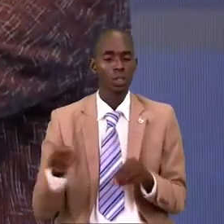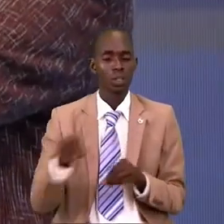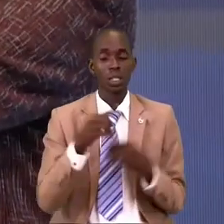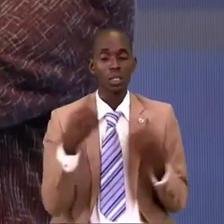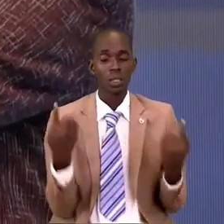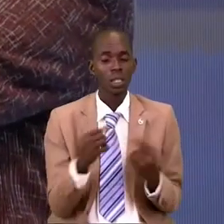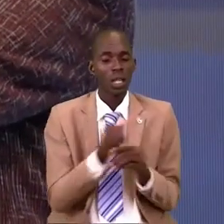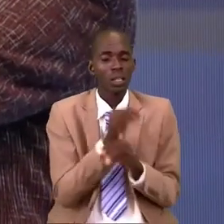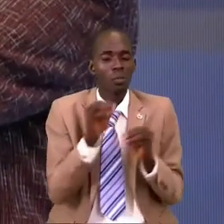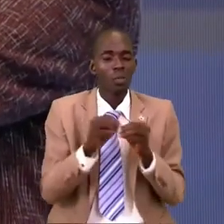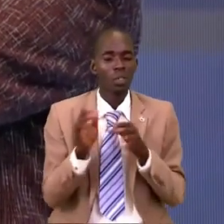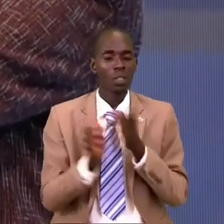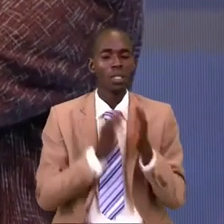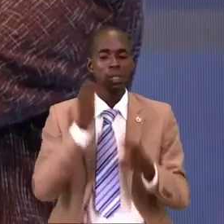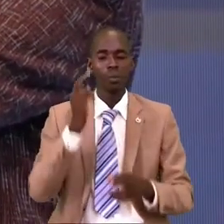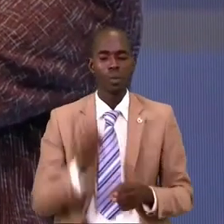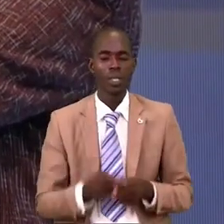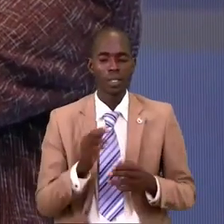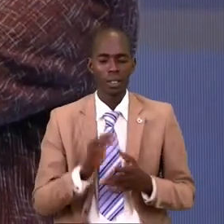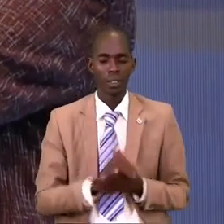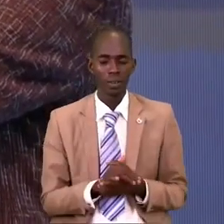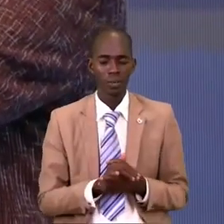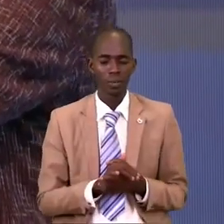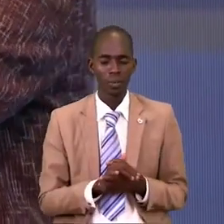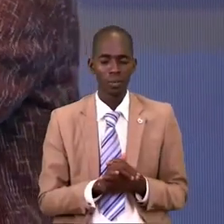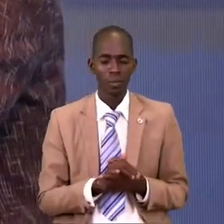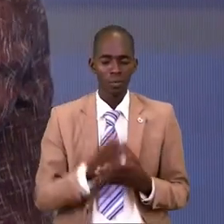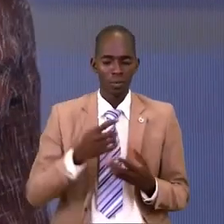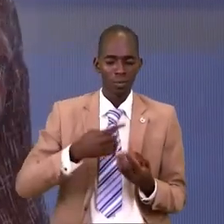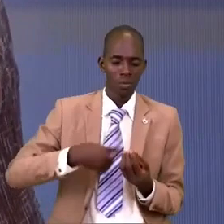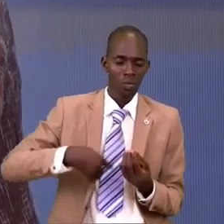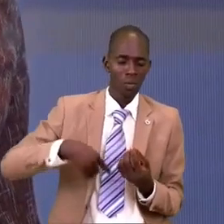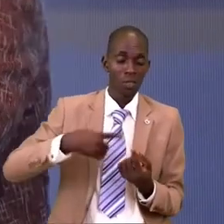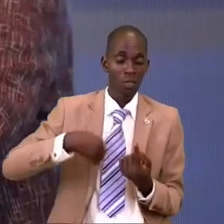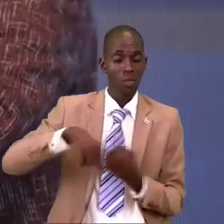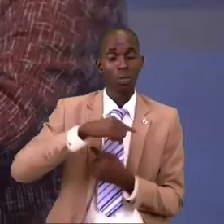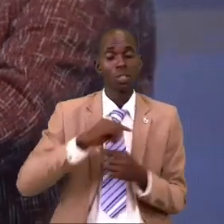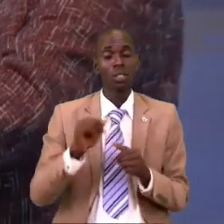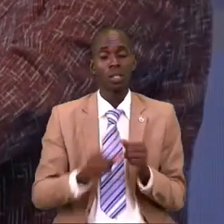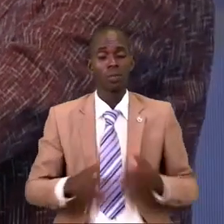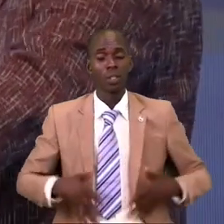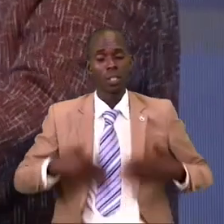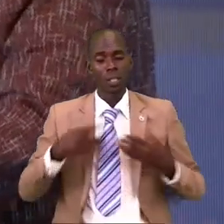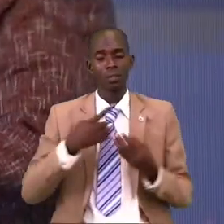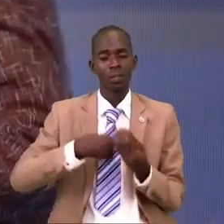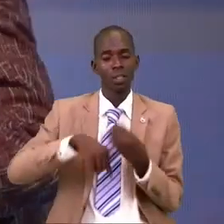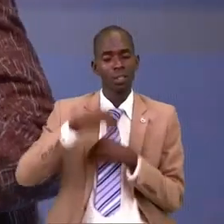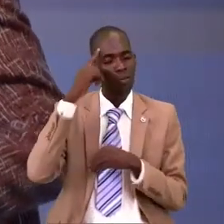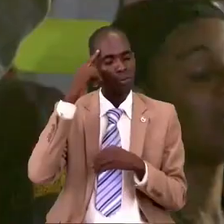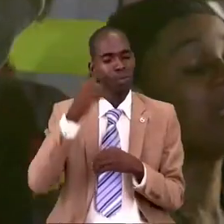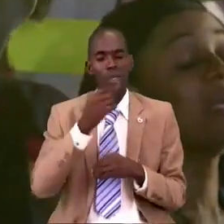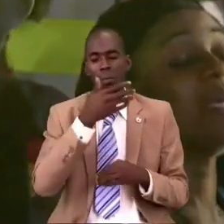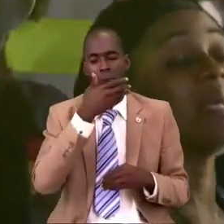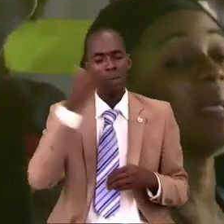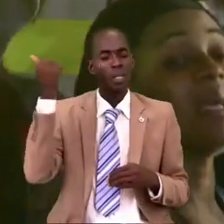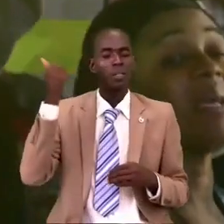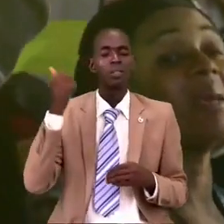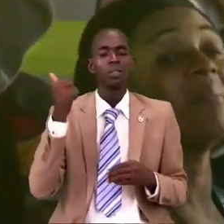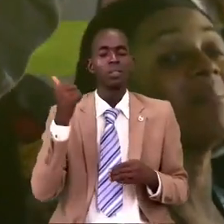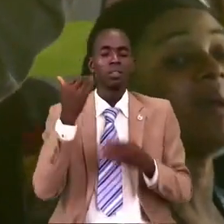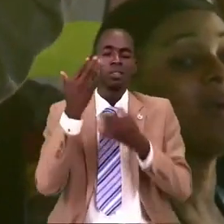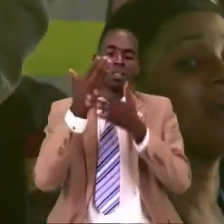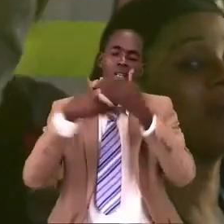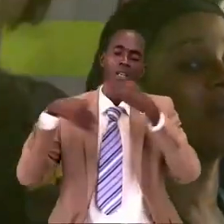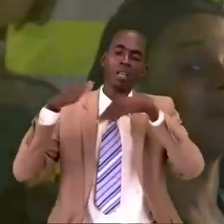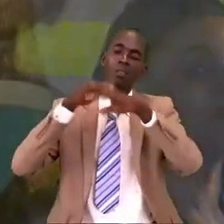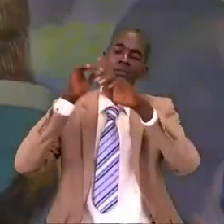better. Heavenward, righteous, holy, pure, even from now in Jesus' name. Let